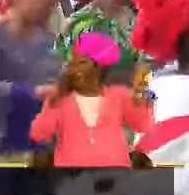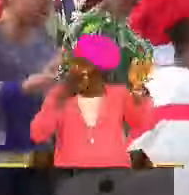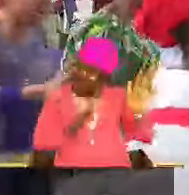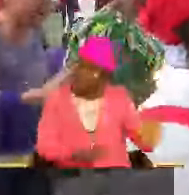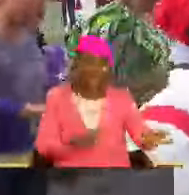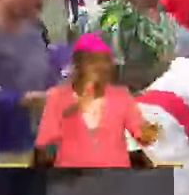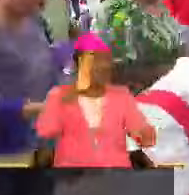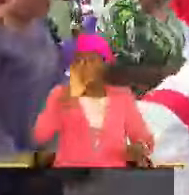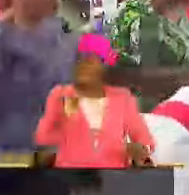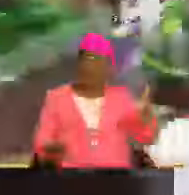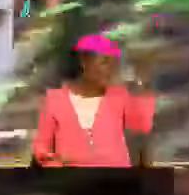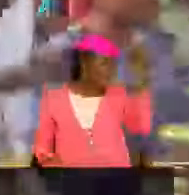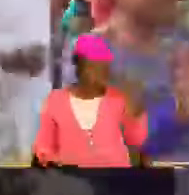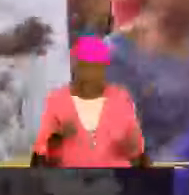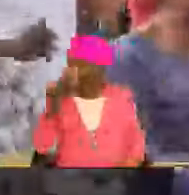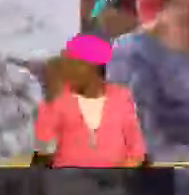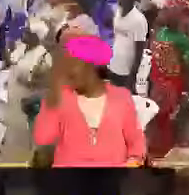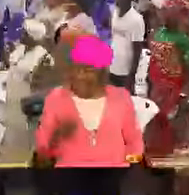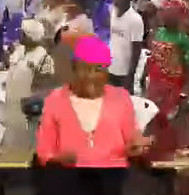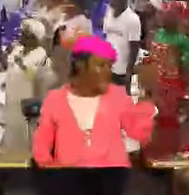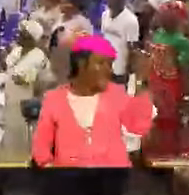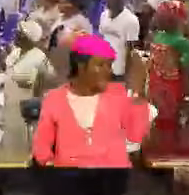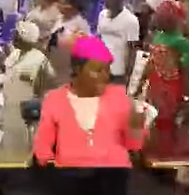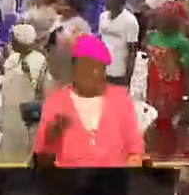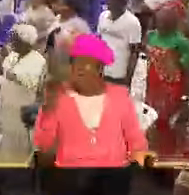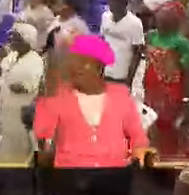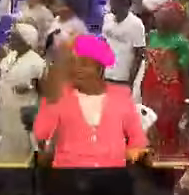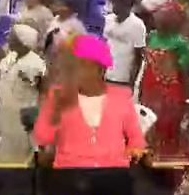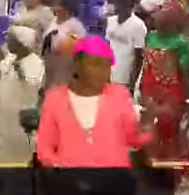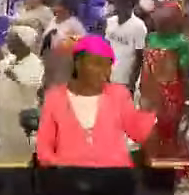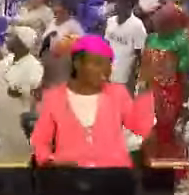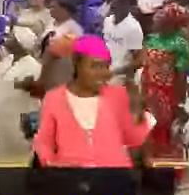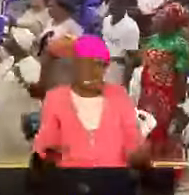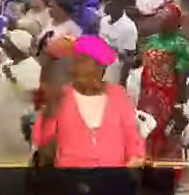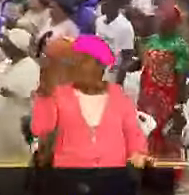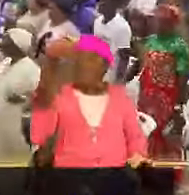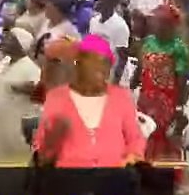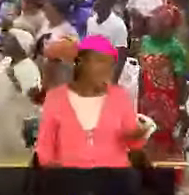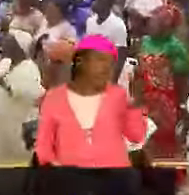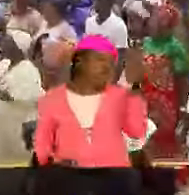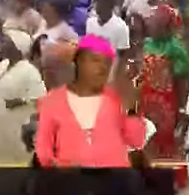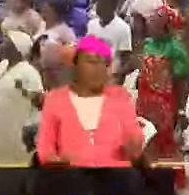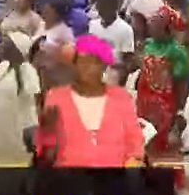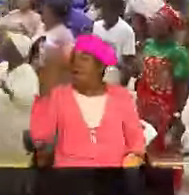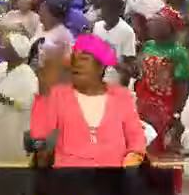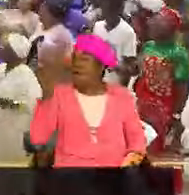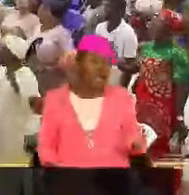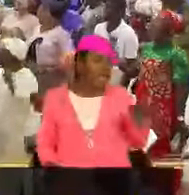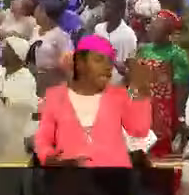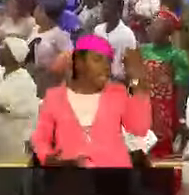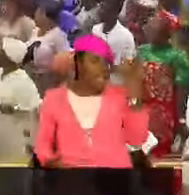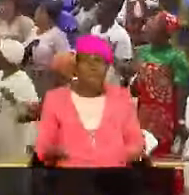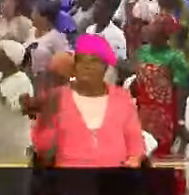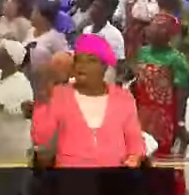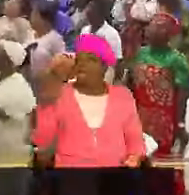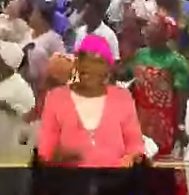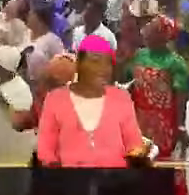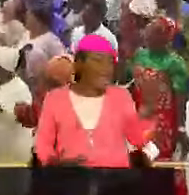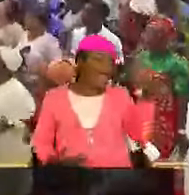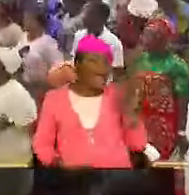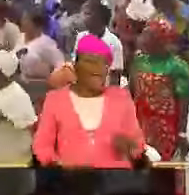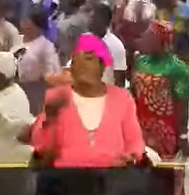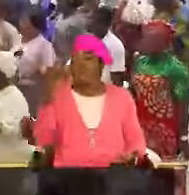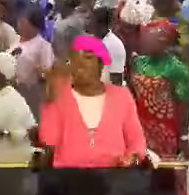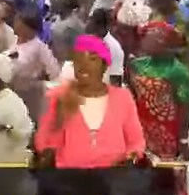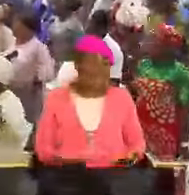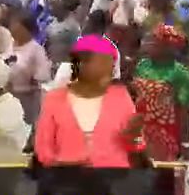fire shut it g of irregular favor in my